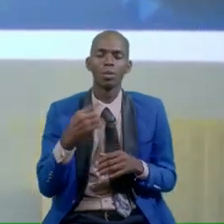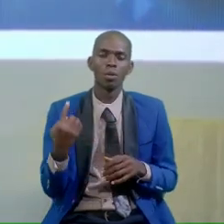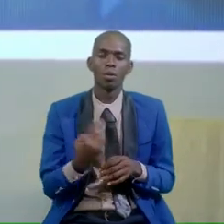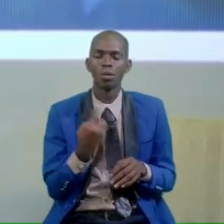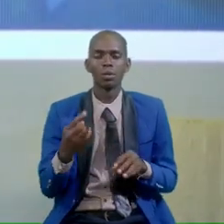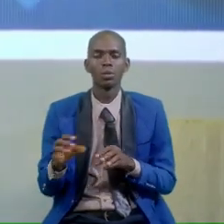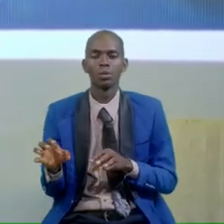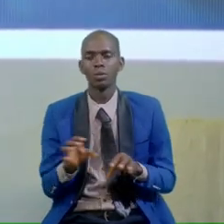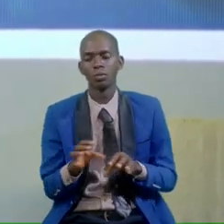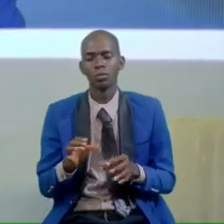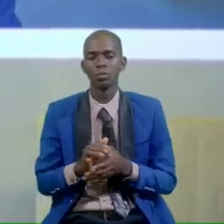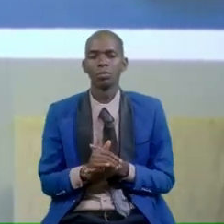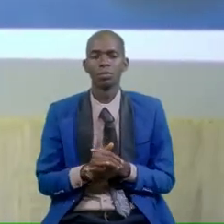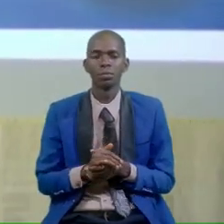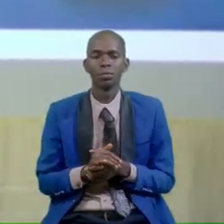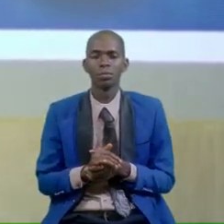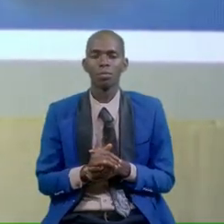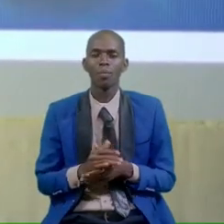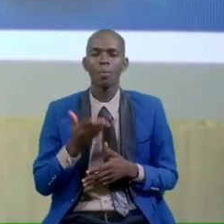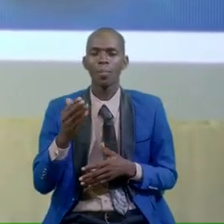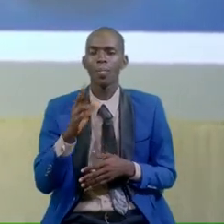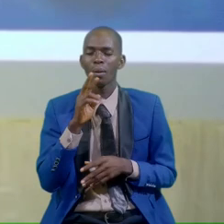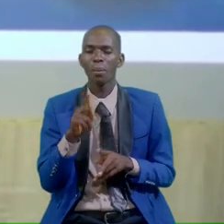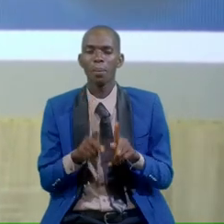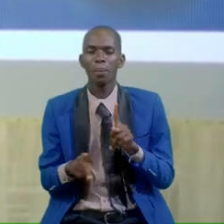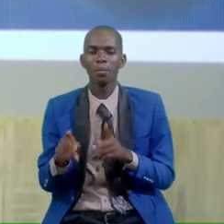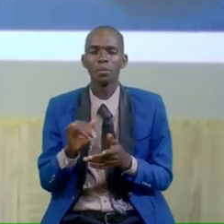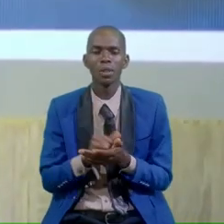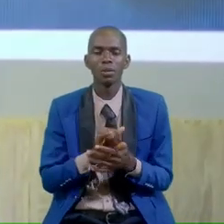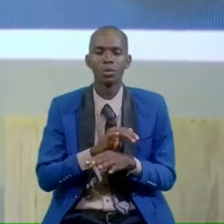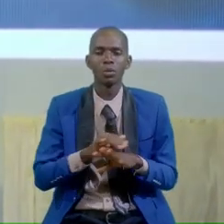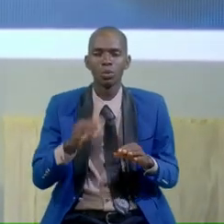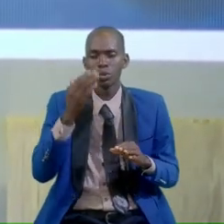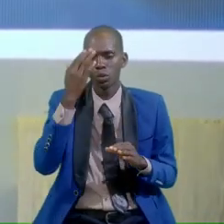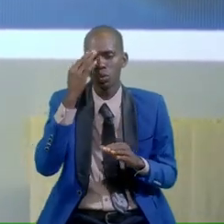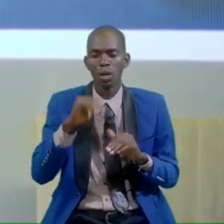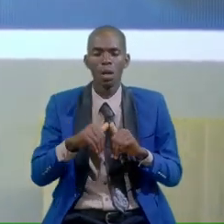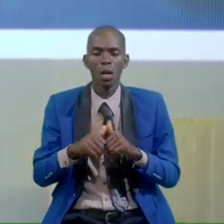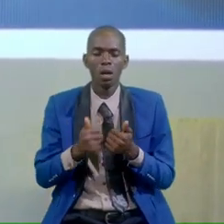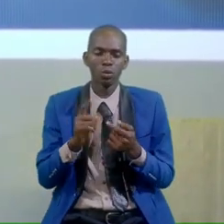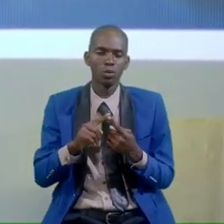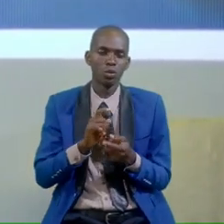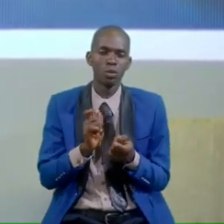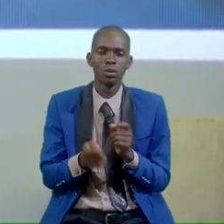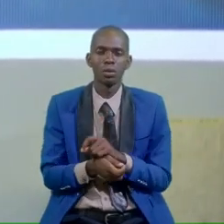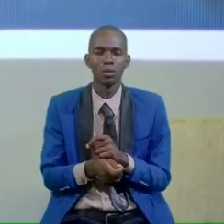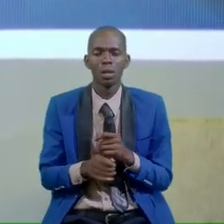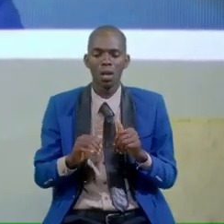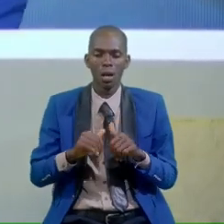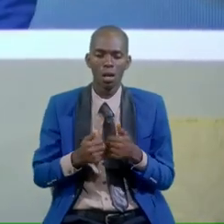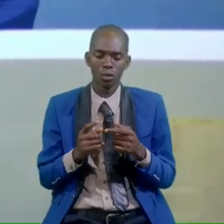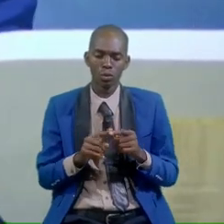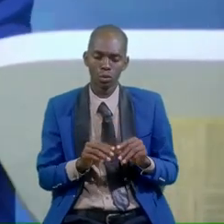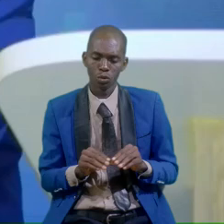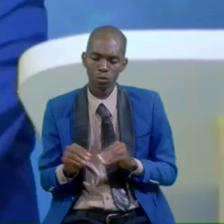their manner. There are people that do not know how to change, how to move, how